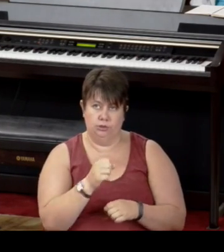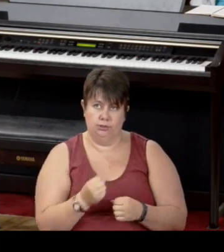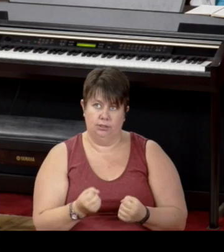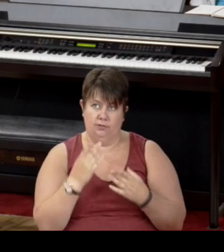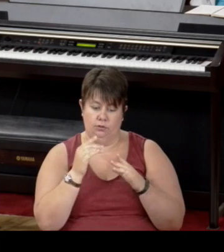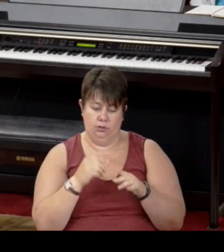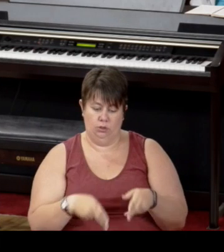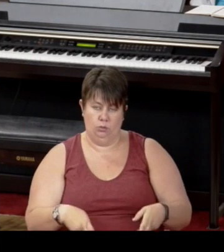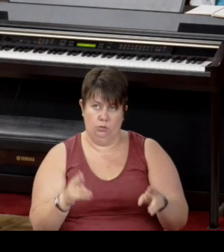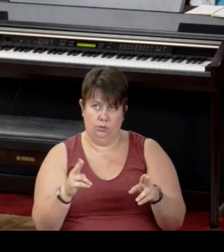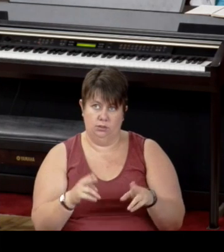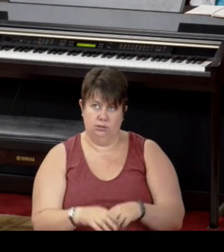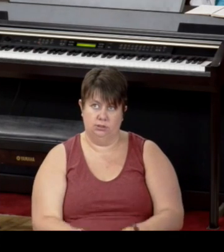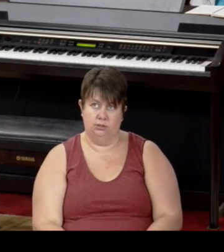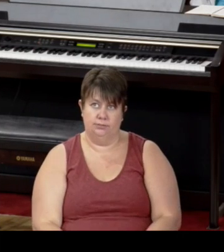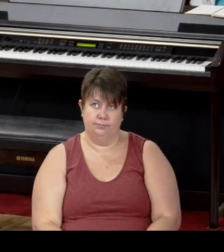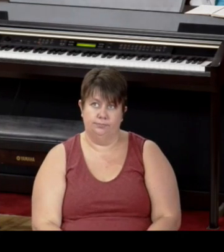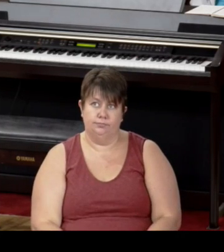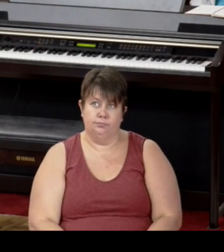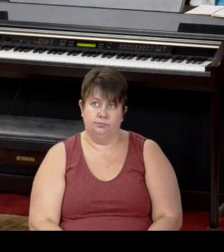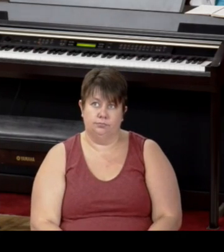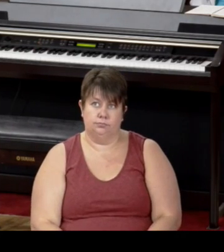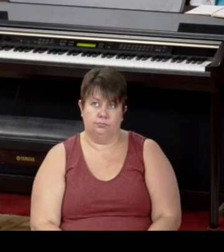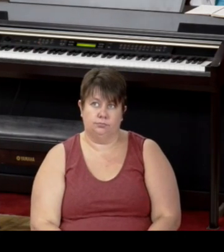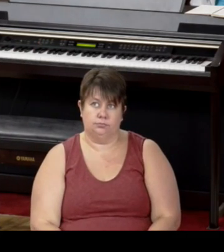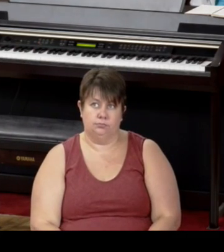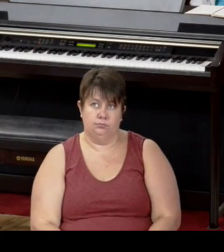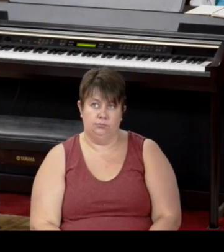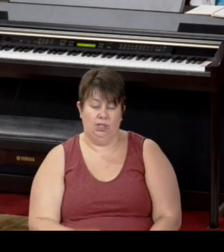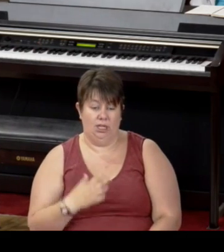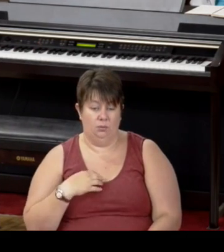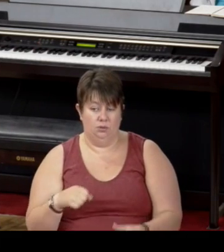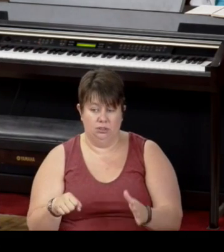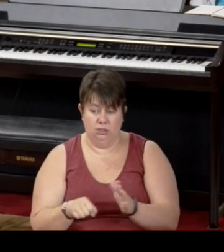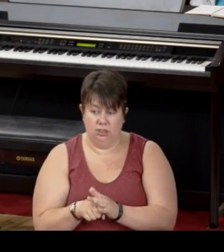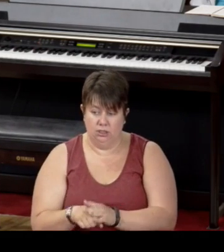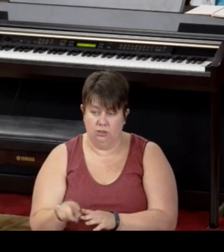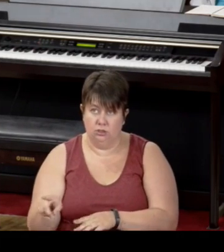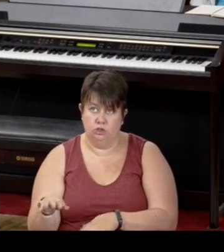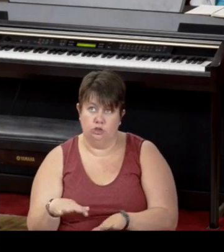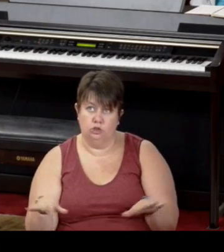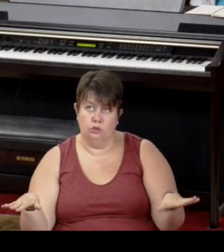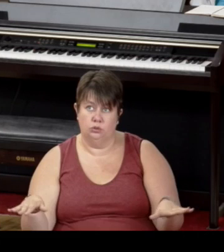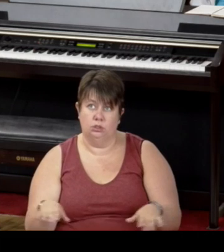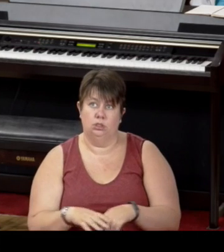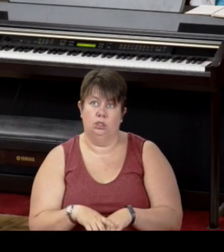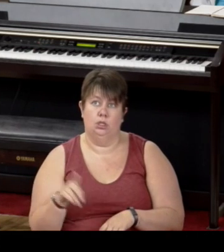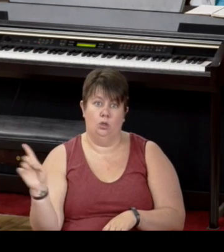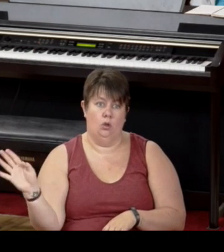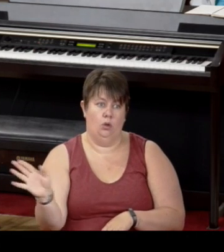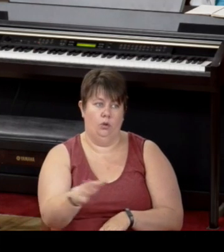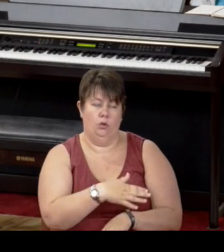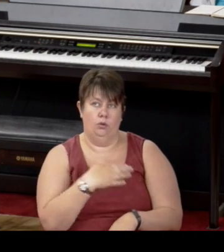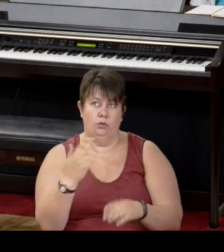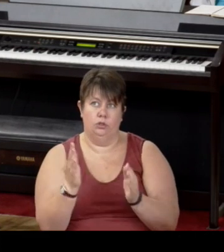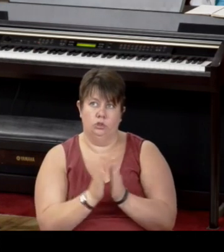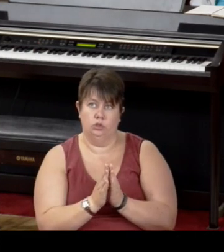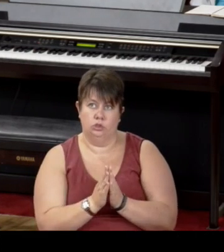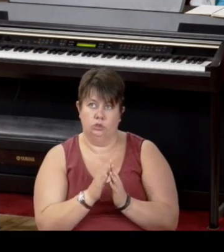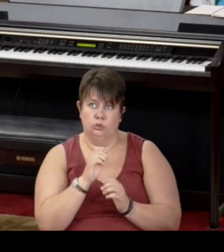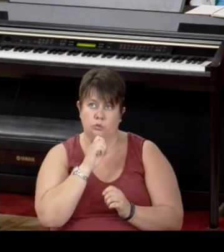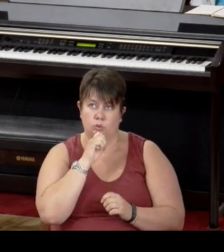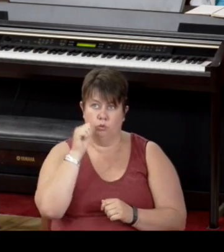ways. I will strike her children dead. Then all the churches will know that I am he